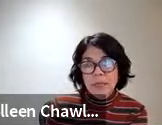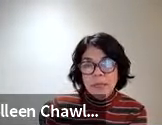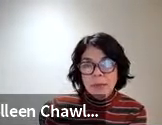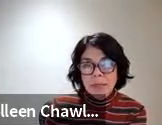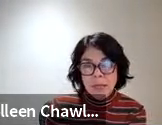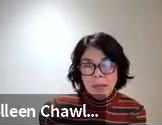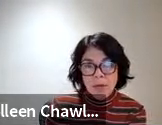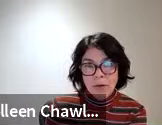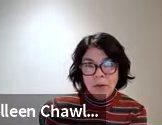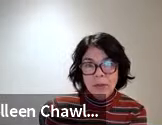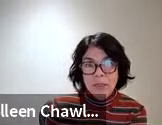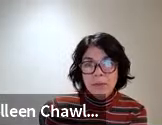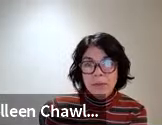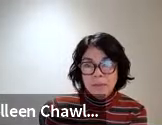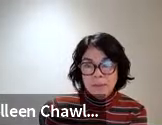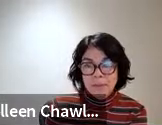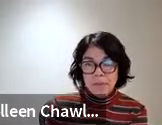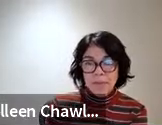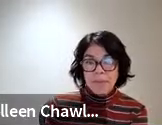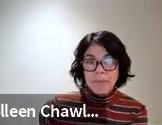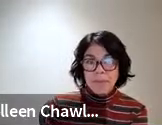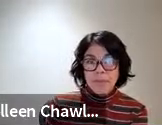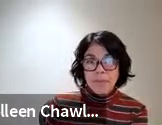through this pandemic together.